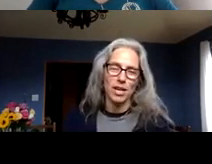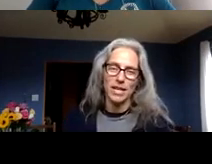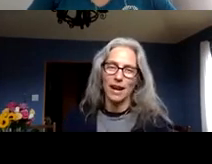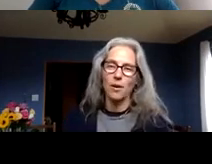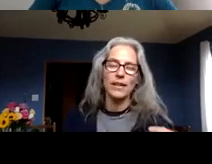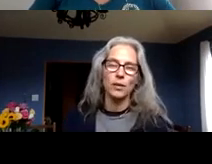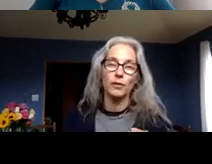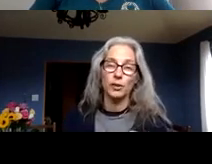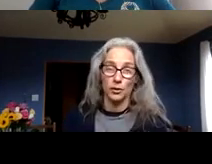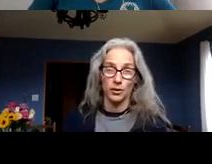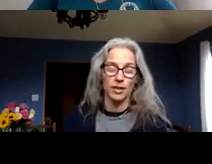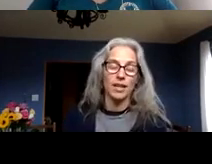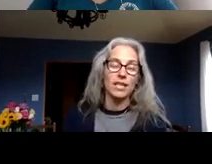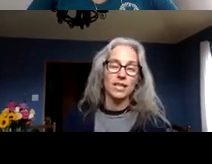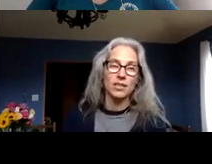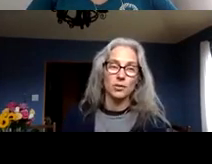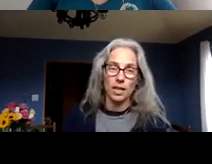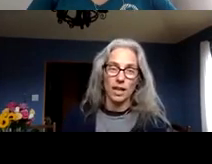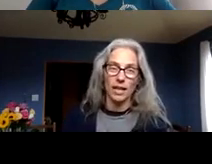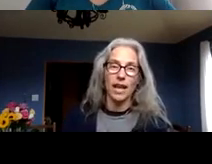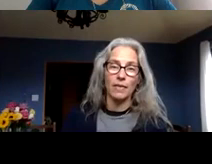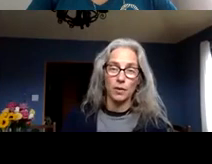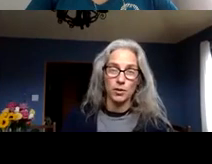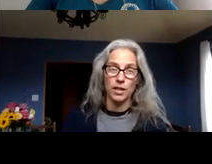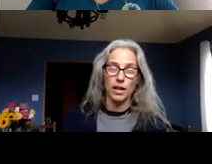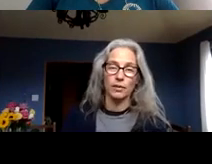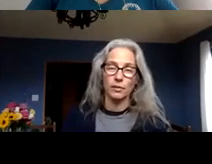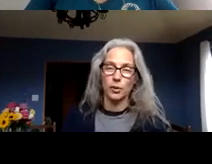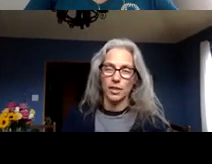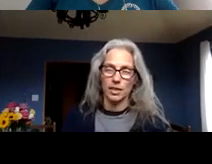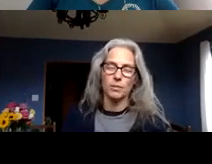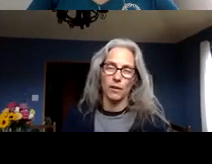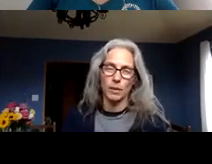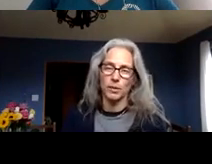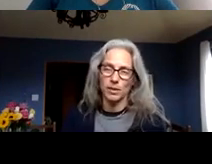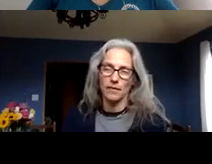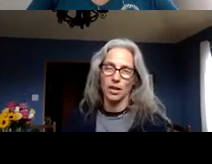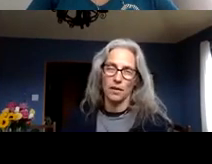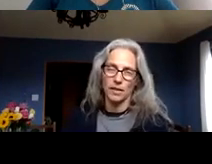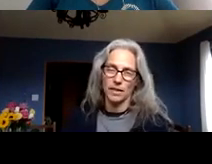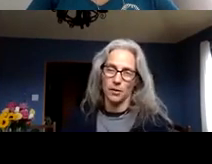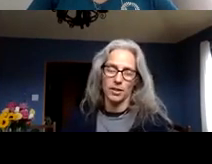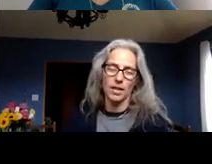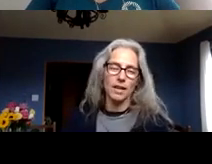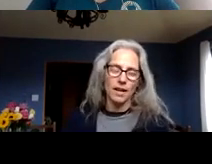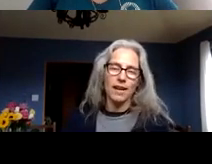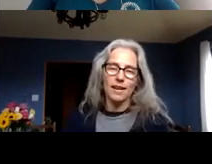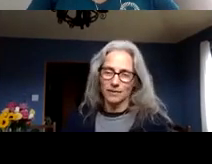everything. Right now, I know for certain Tuesday night and Thursday night from 4 to 6, we have people staffing office